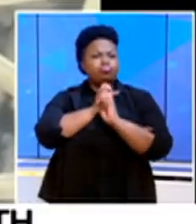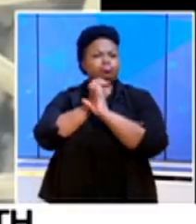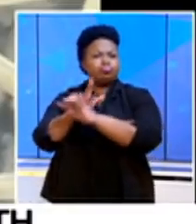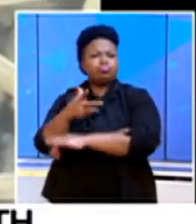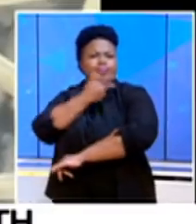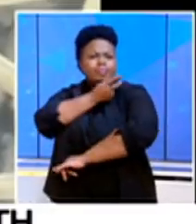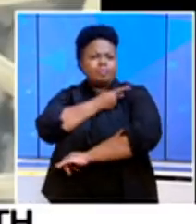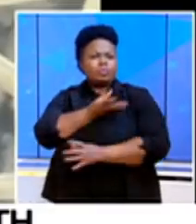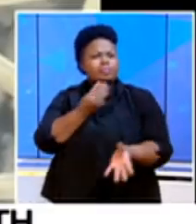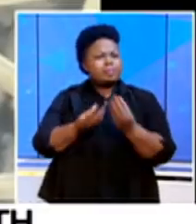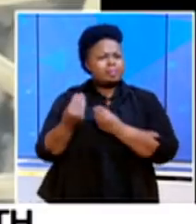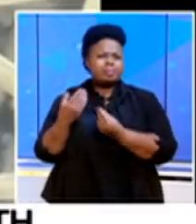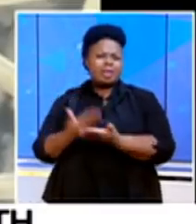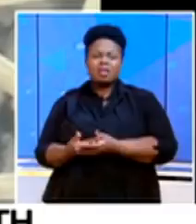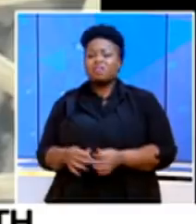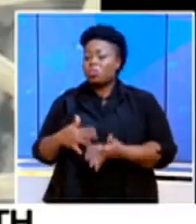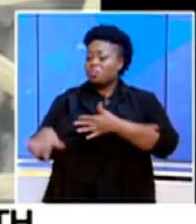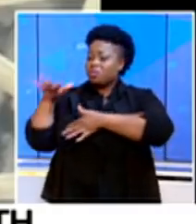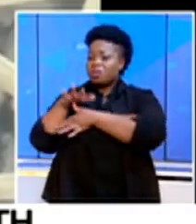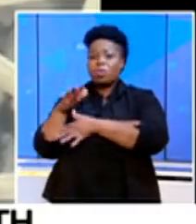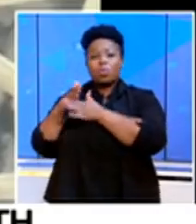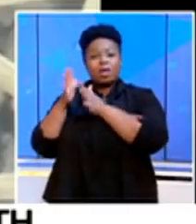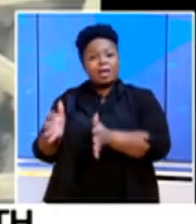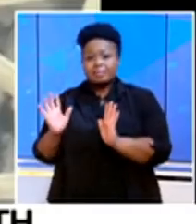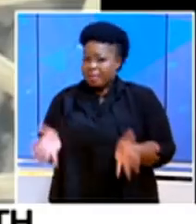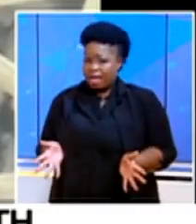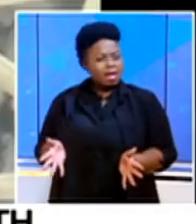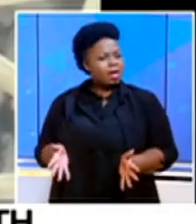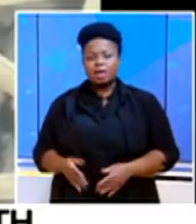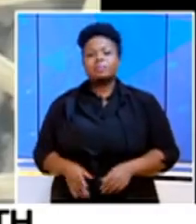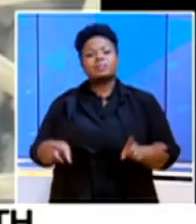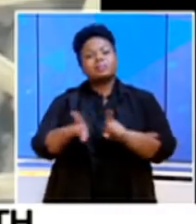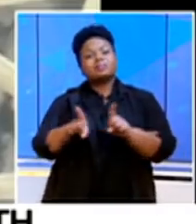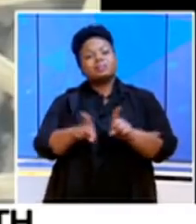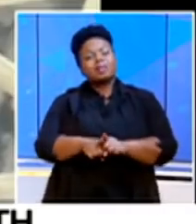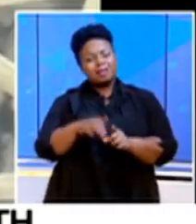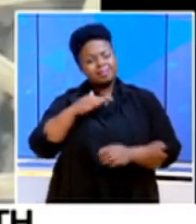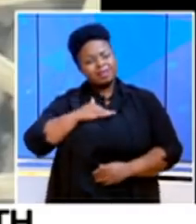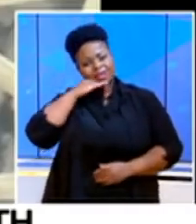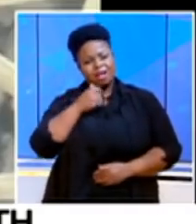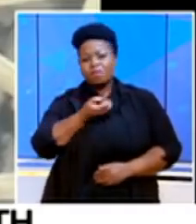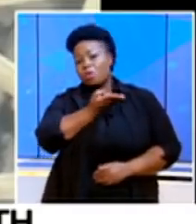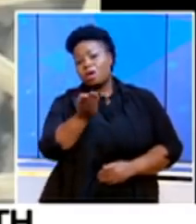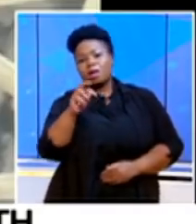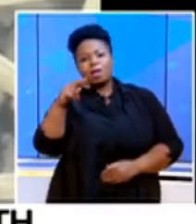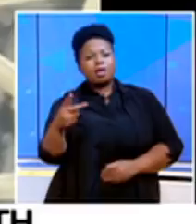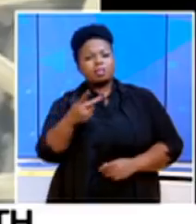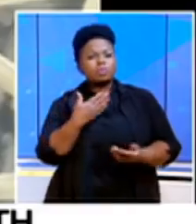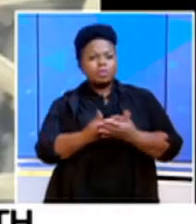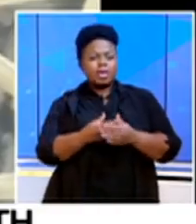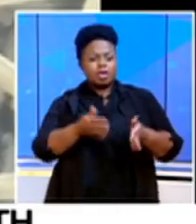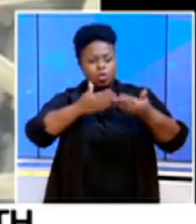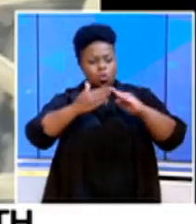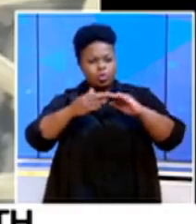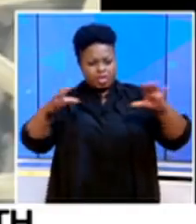only to your frontline workers, but also make sure that we have got enough doses to be able to achieve